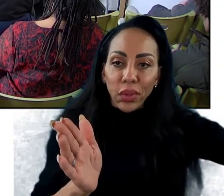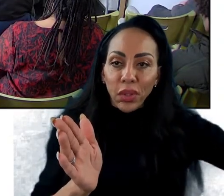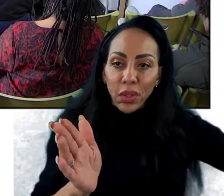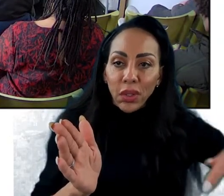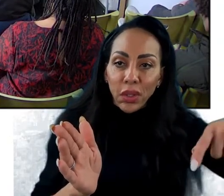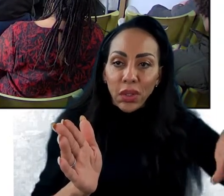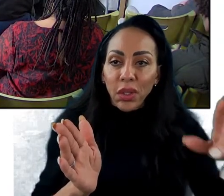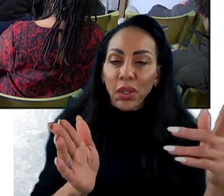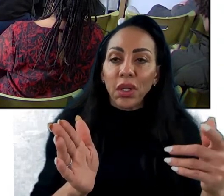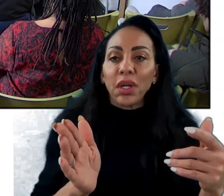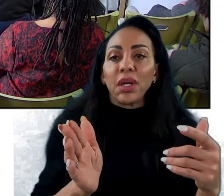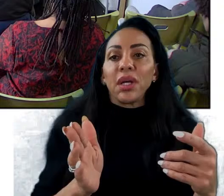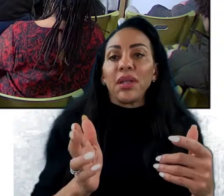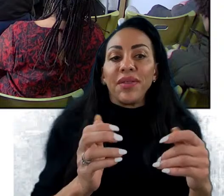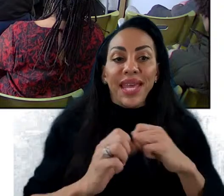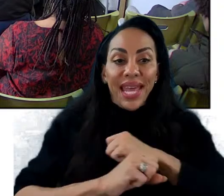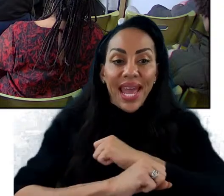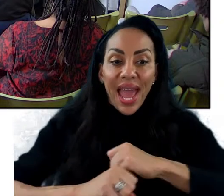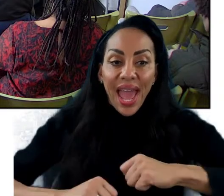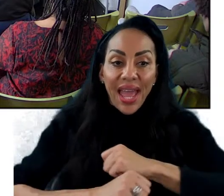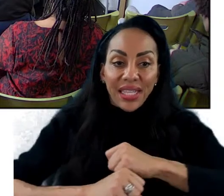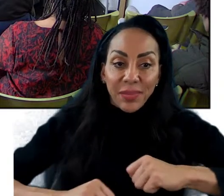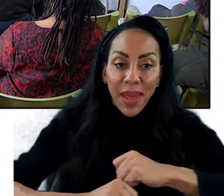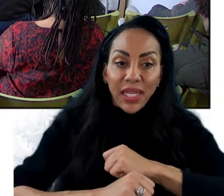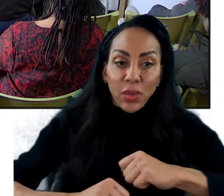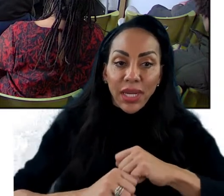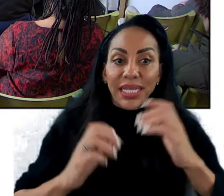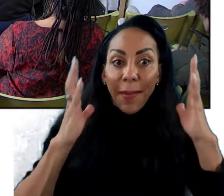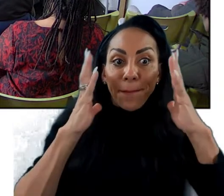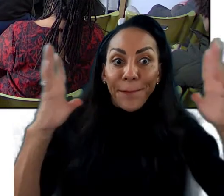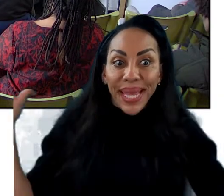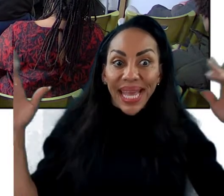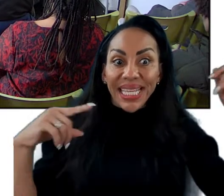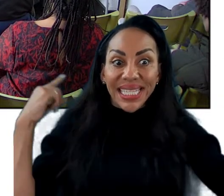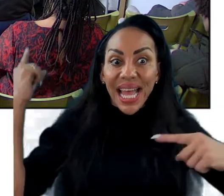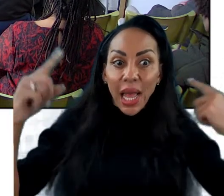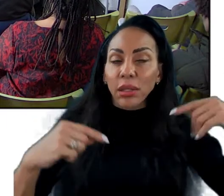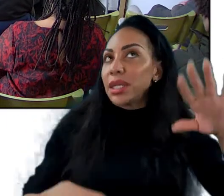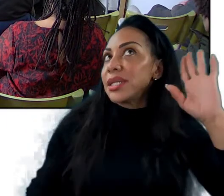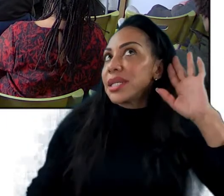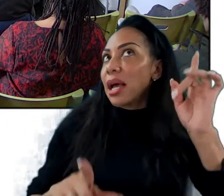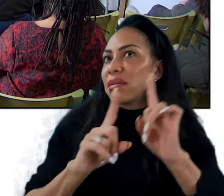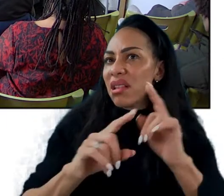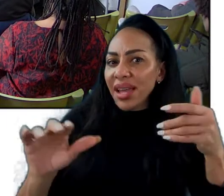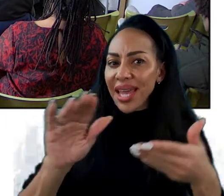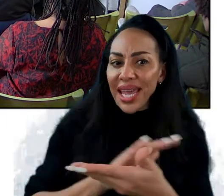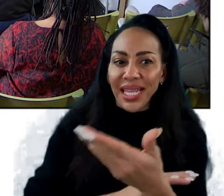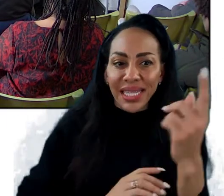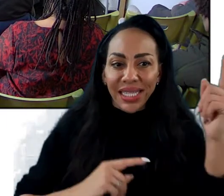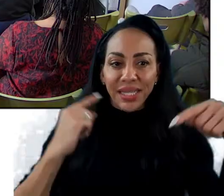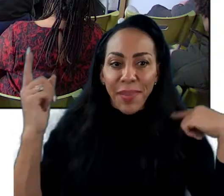really big reverb, so it's a really big sound. Sounds like you're in space. And